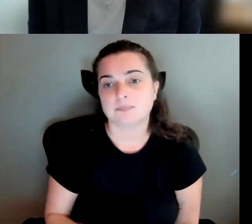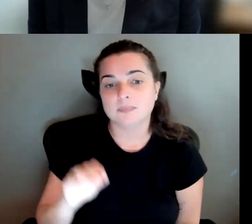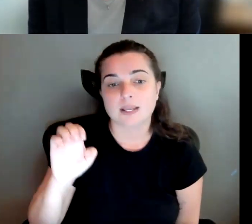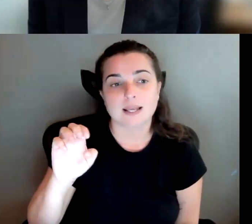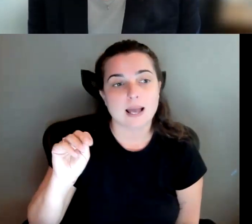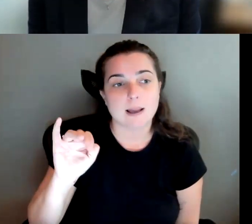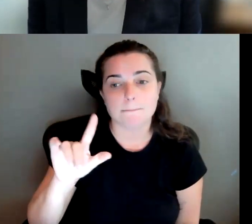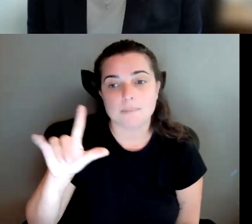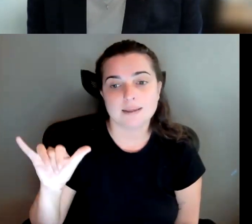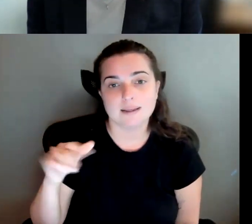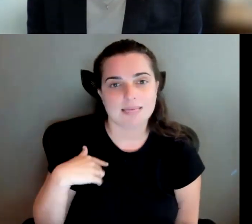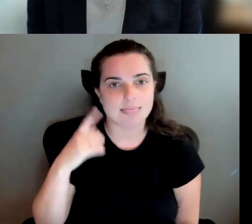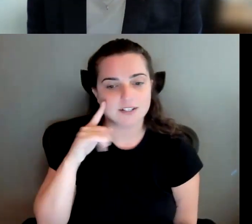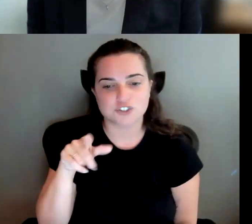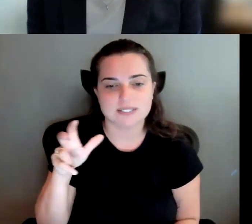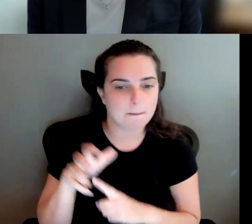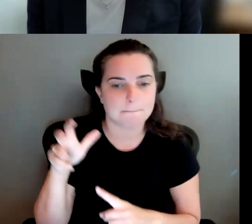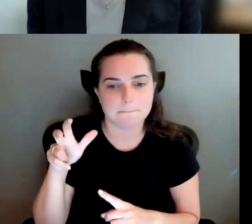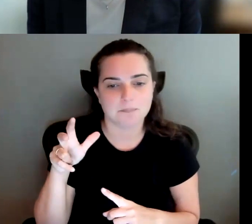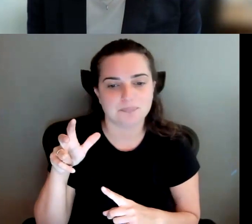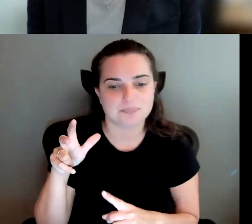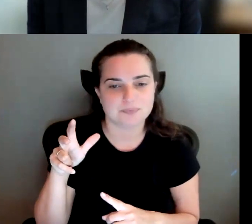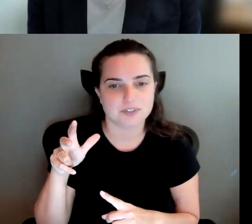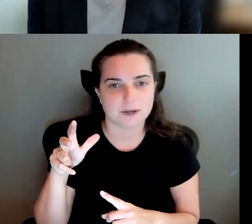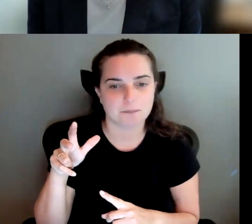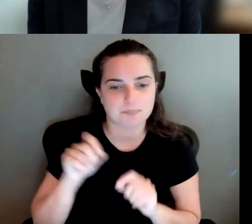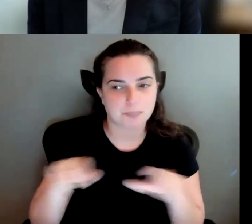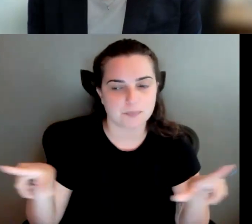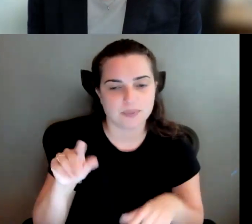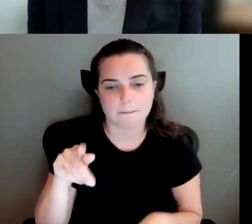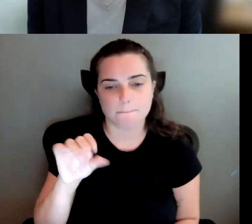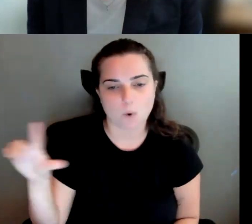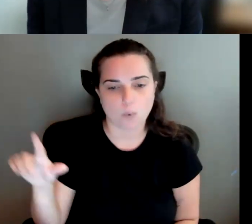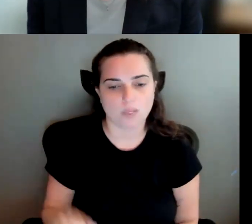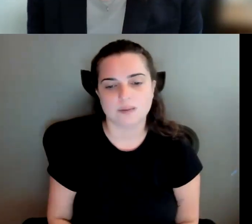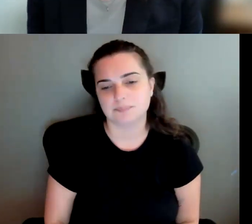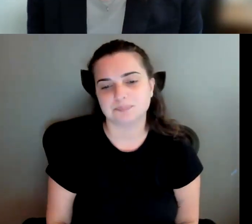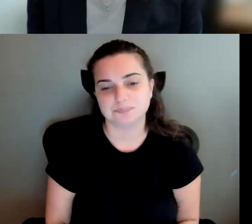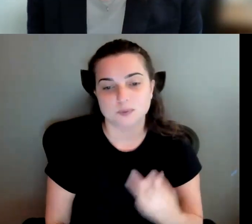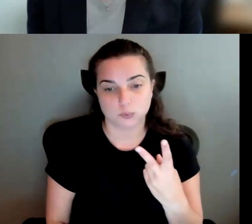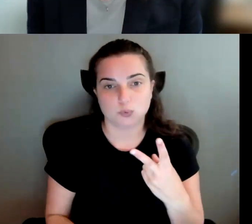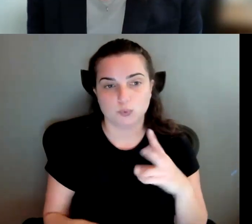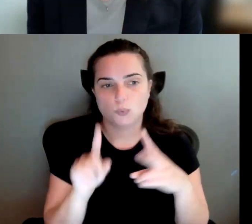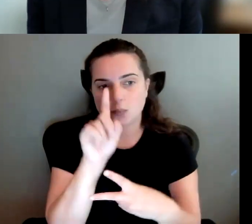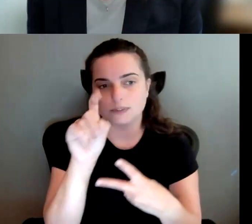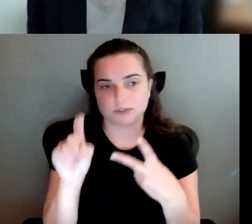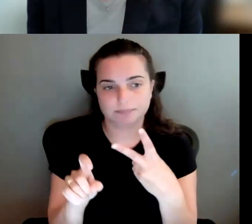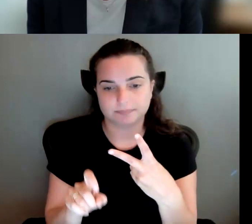is the master of the polls that we have, the 2 questions that we have.